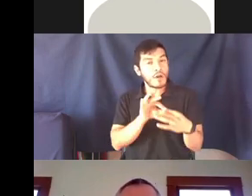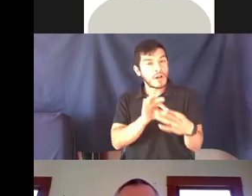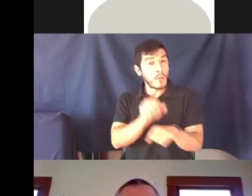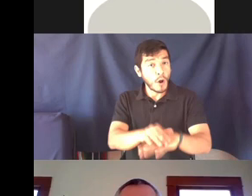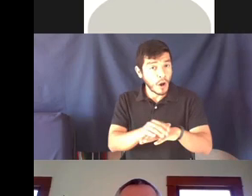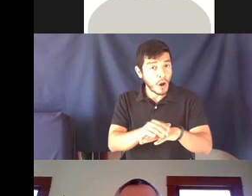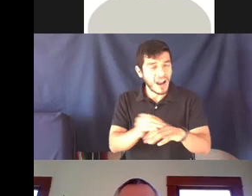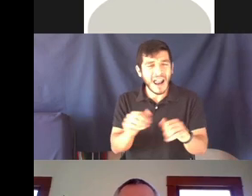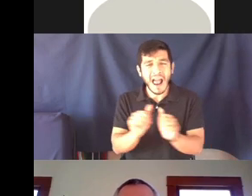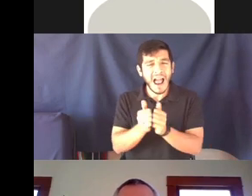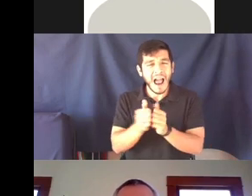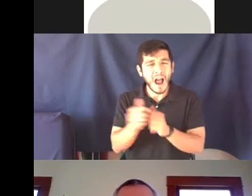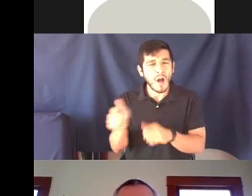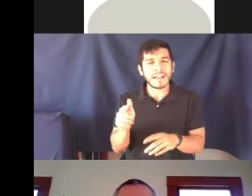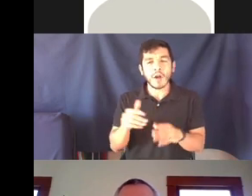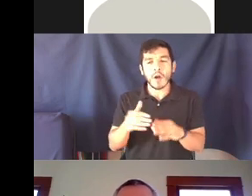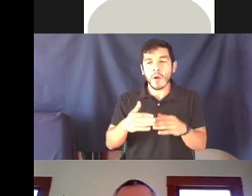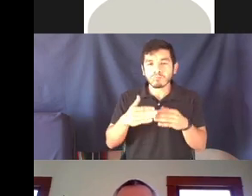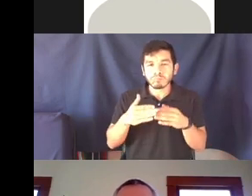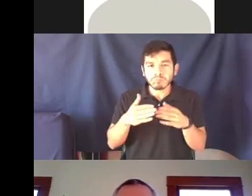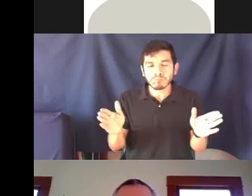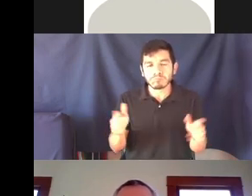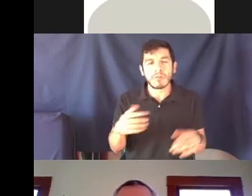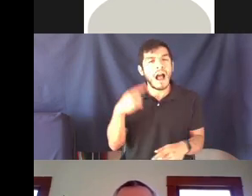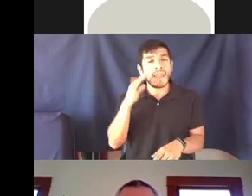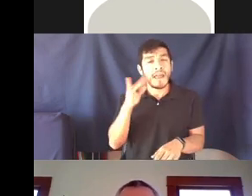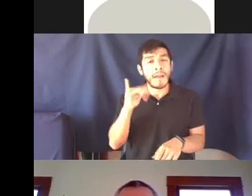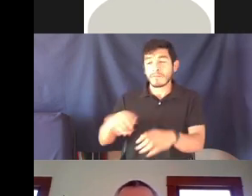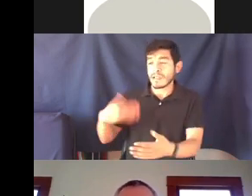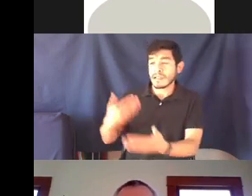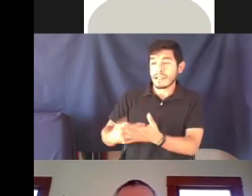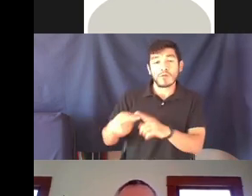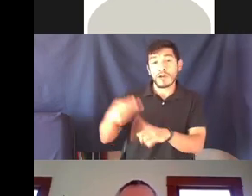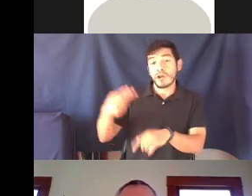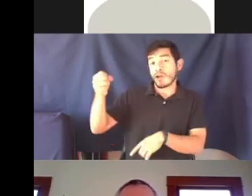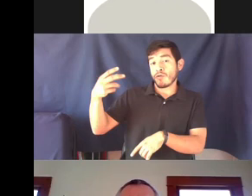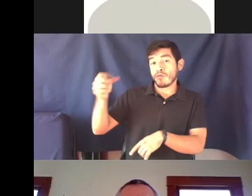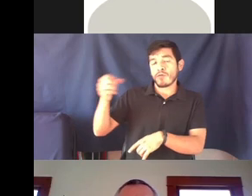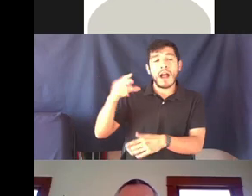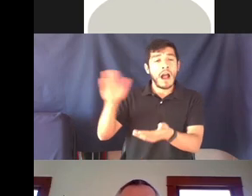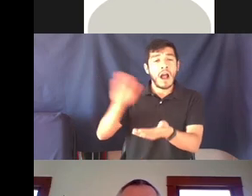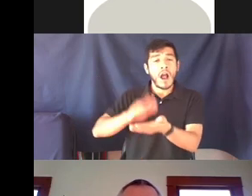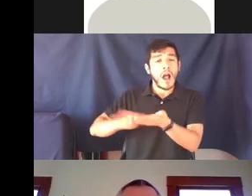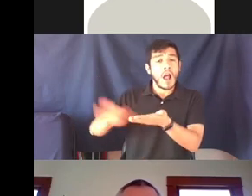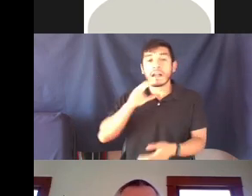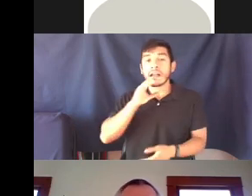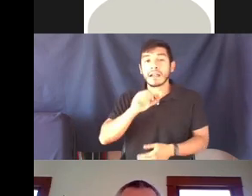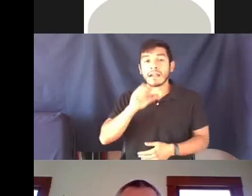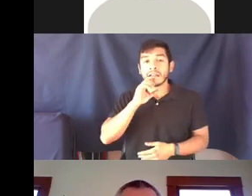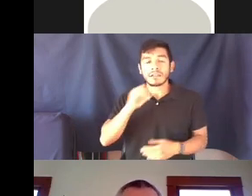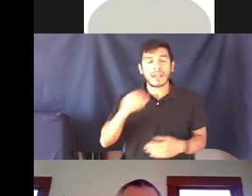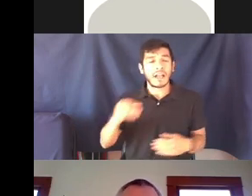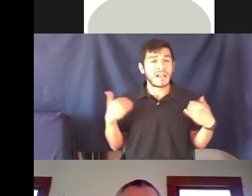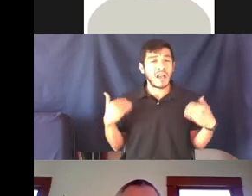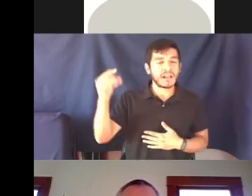I think by the time you get to high school and college age and kind of young adulthood, these relationships need to be very